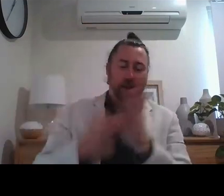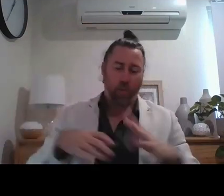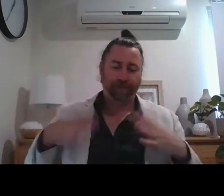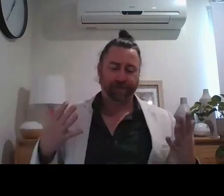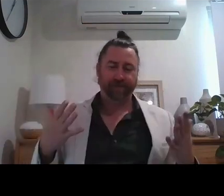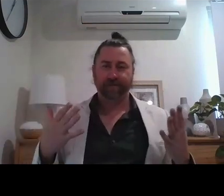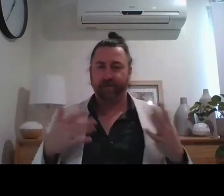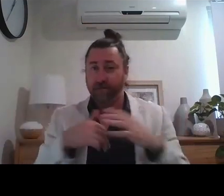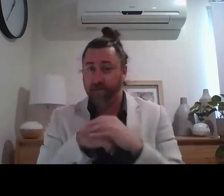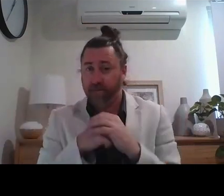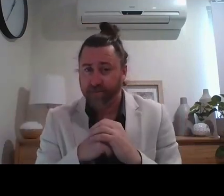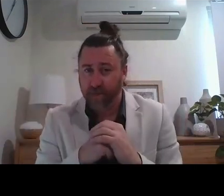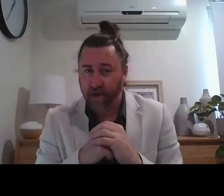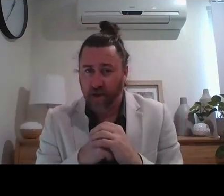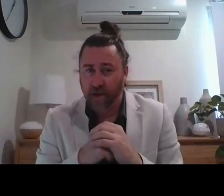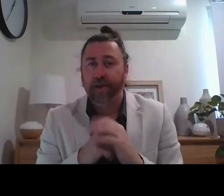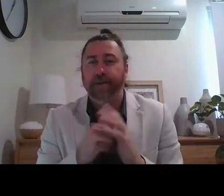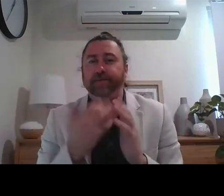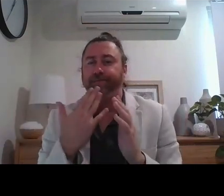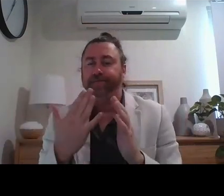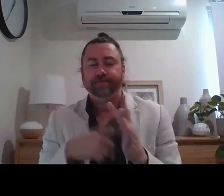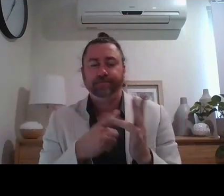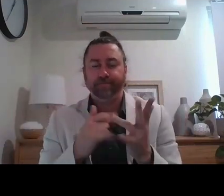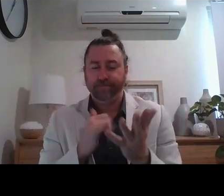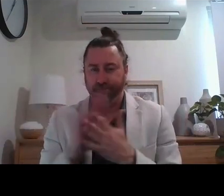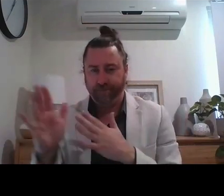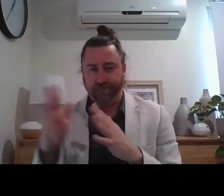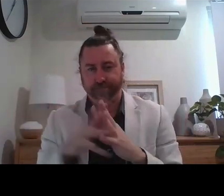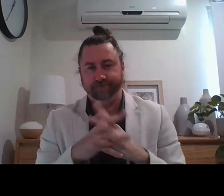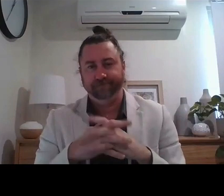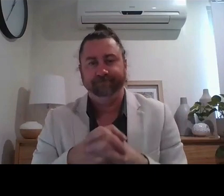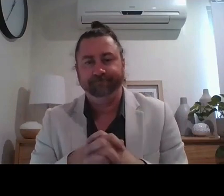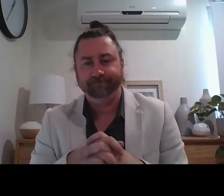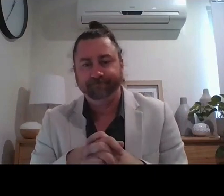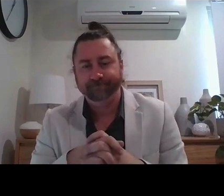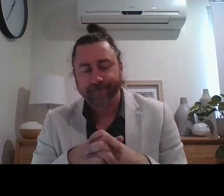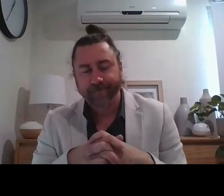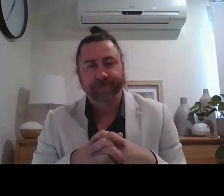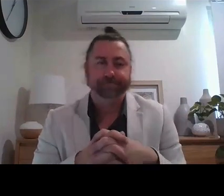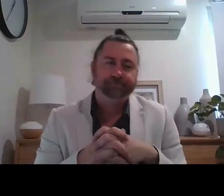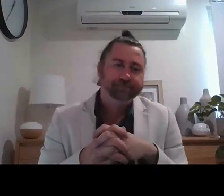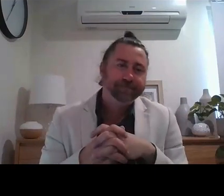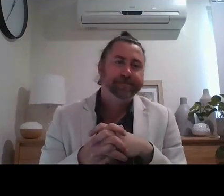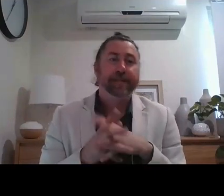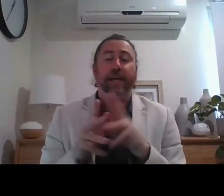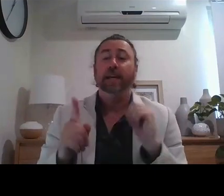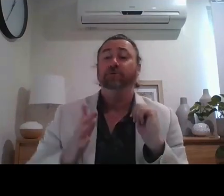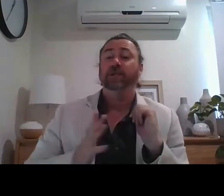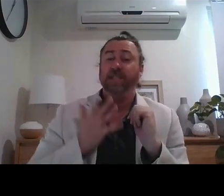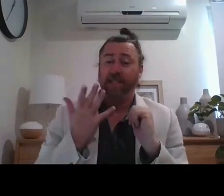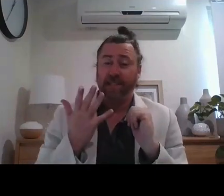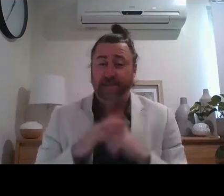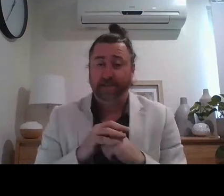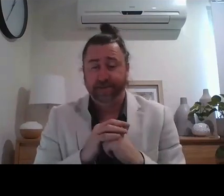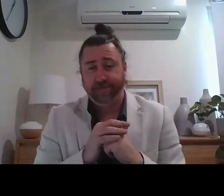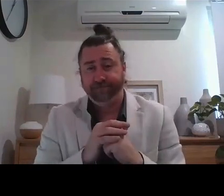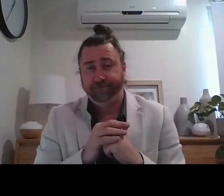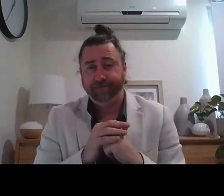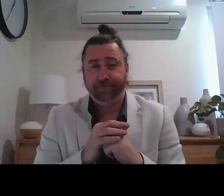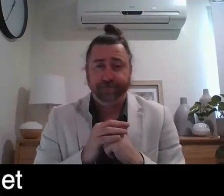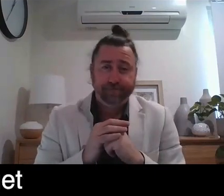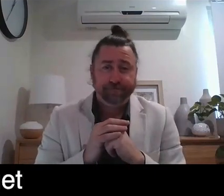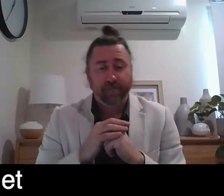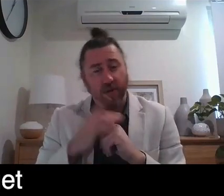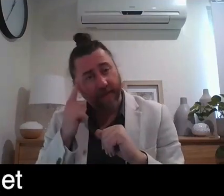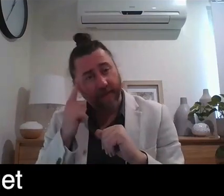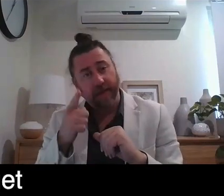you. Thanks, Josh. Look, this is an interesting one. Look, I think it's a little bit misleading,